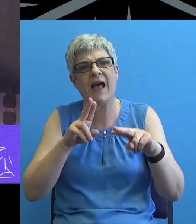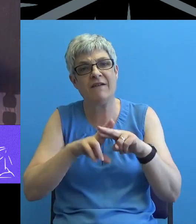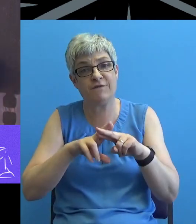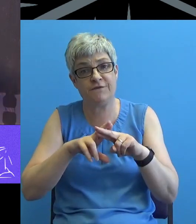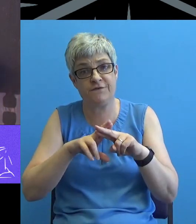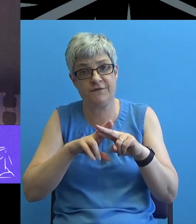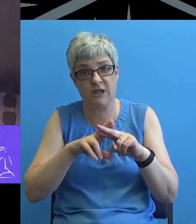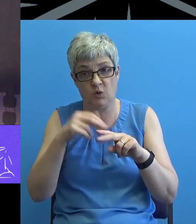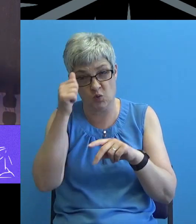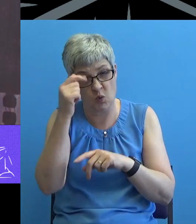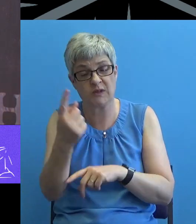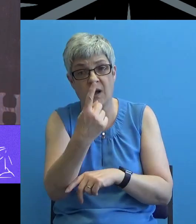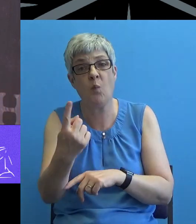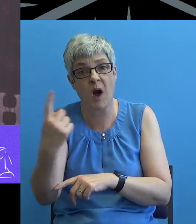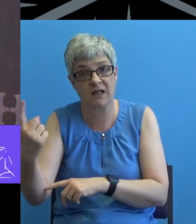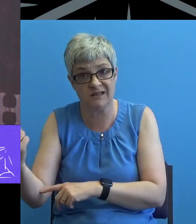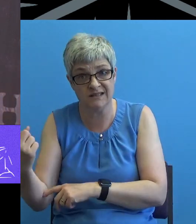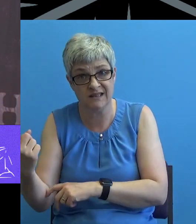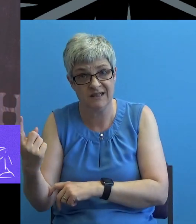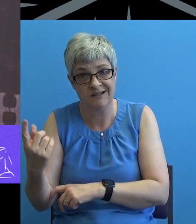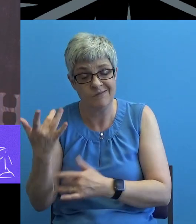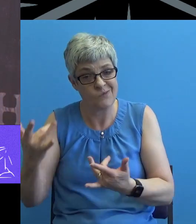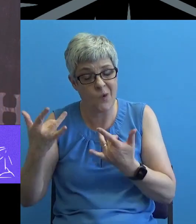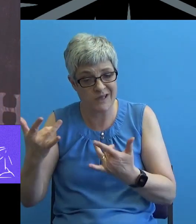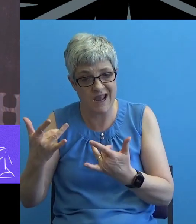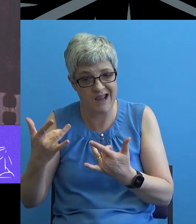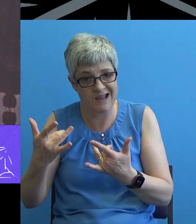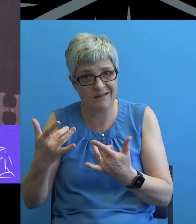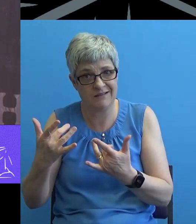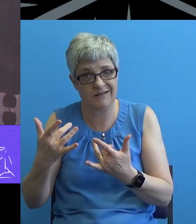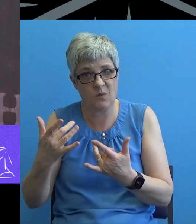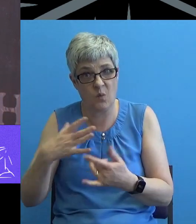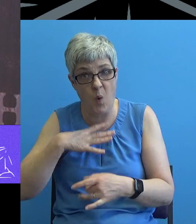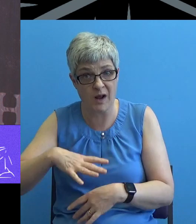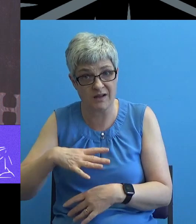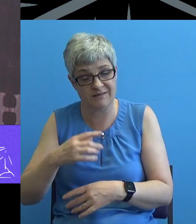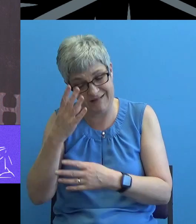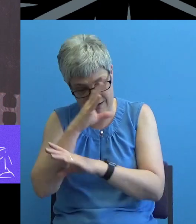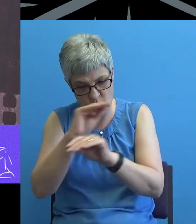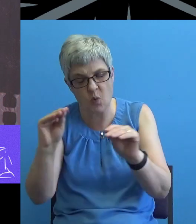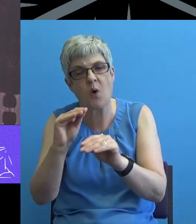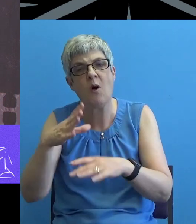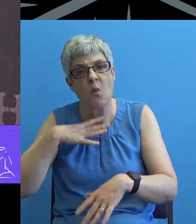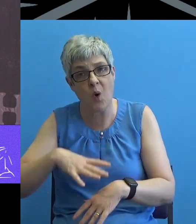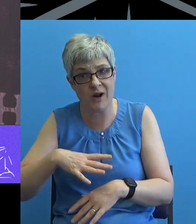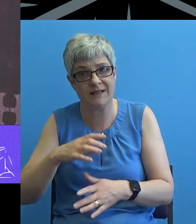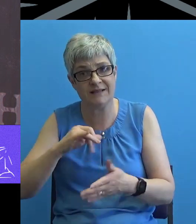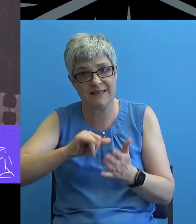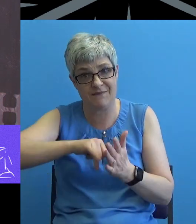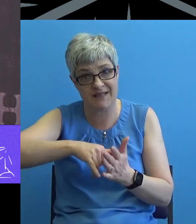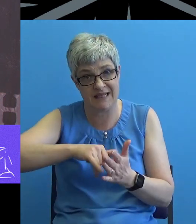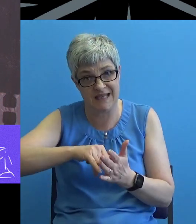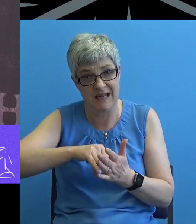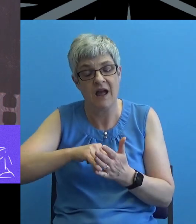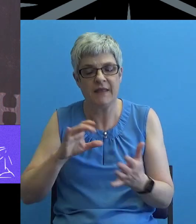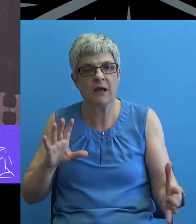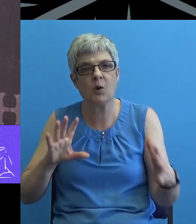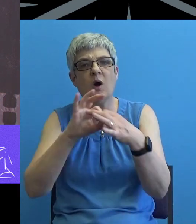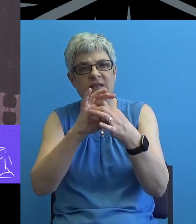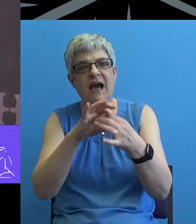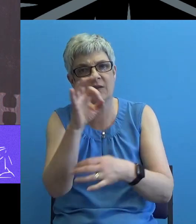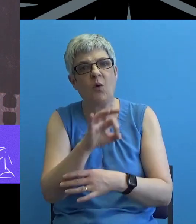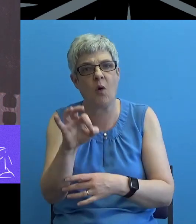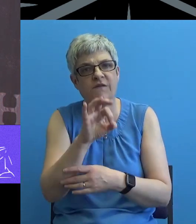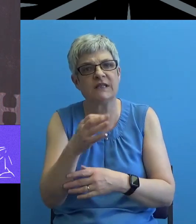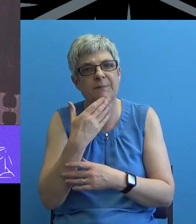If anyone that you know hasn't yet let us know that they would like a copy of a DVD, please contact